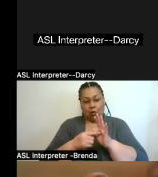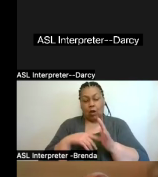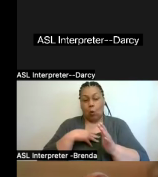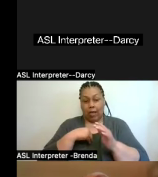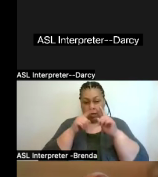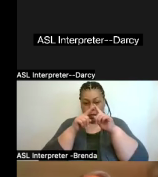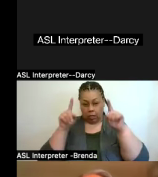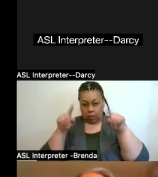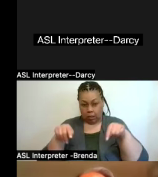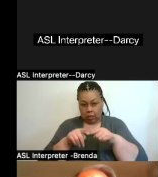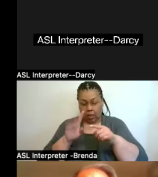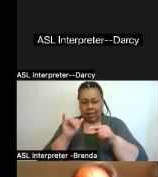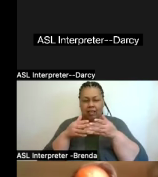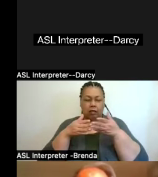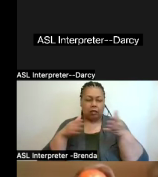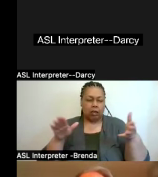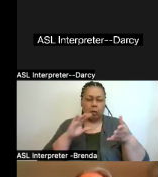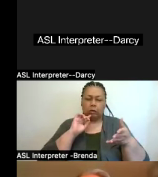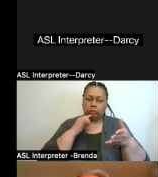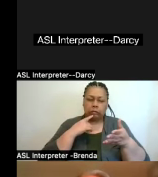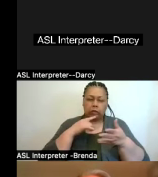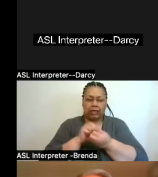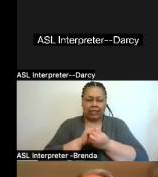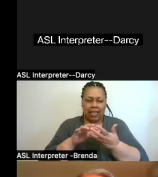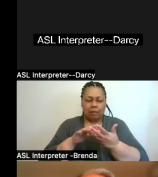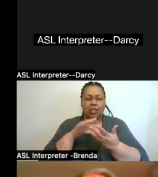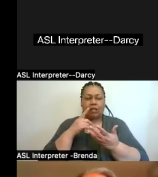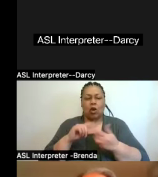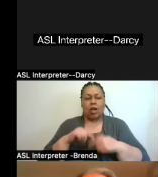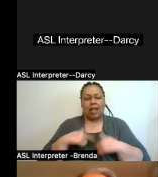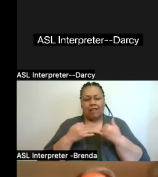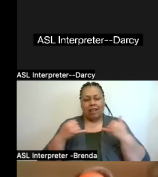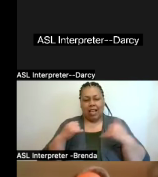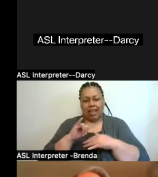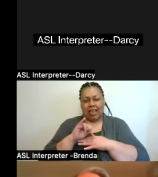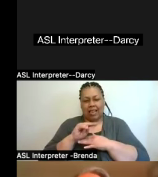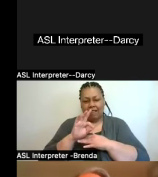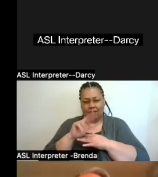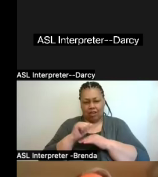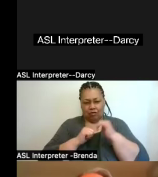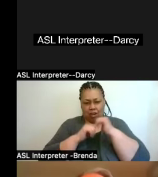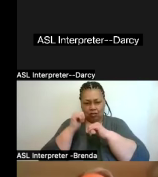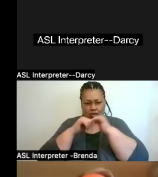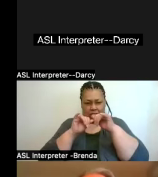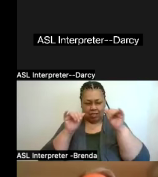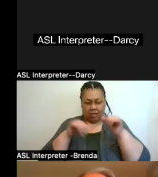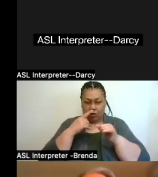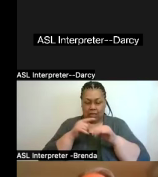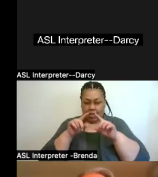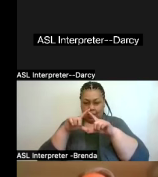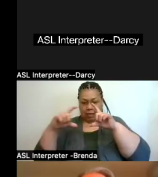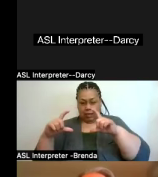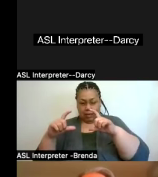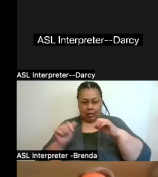the general severely damaged area for lifeline infrastructure systems, and you see that there's an overlap between the red